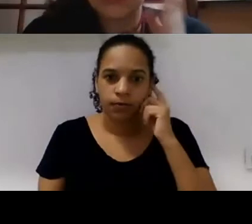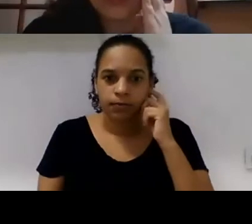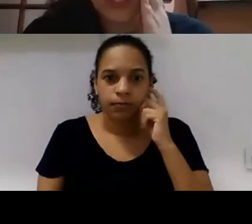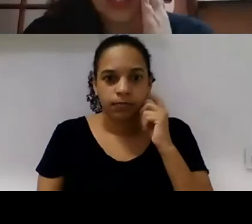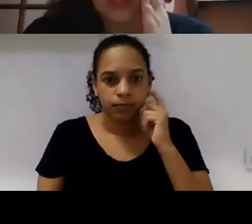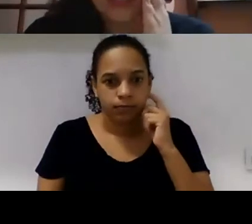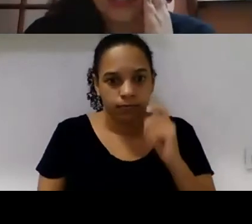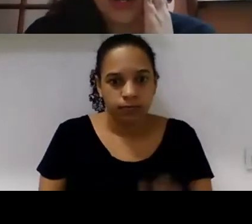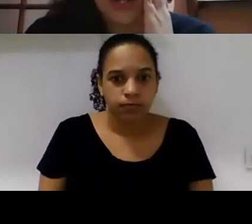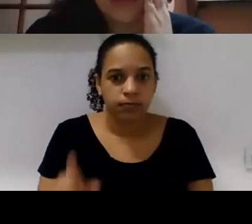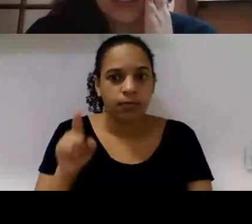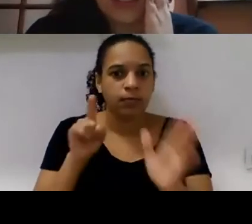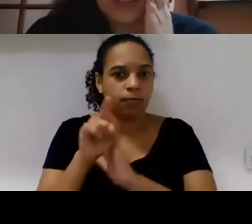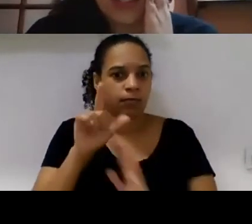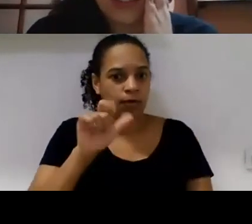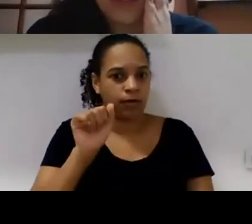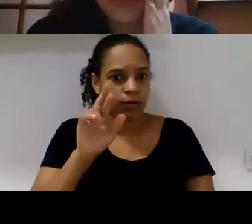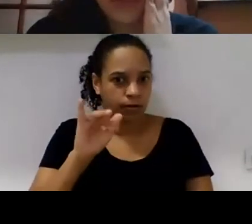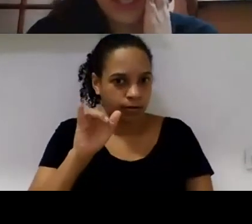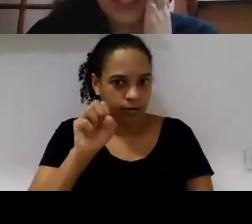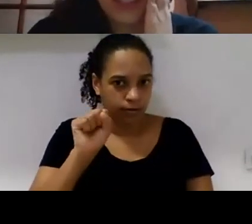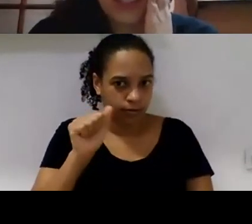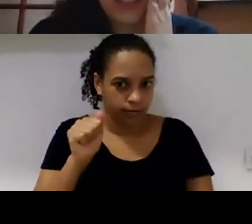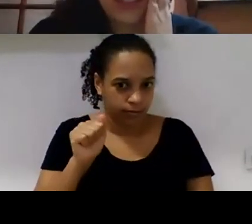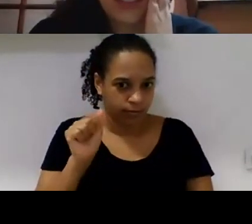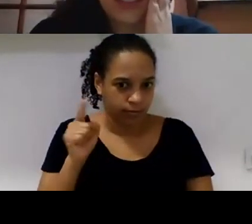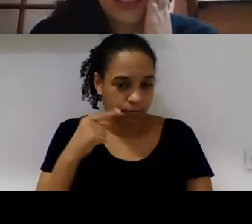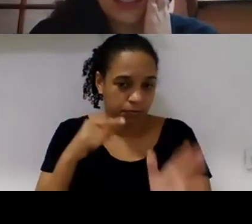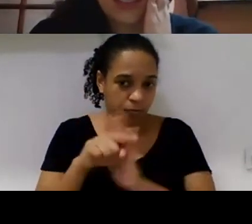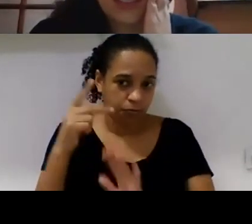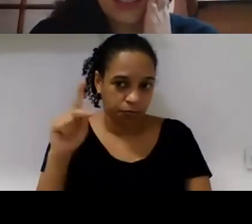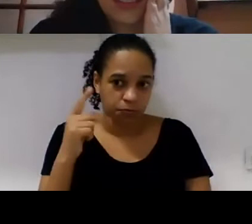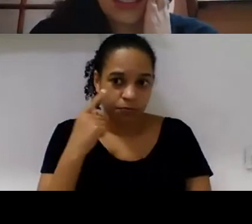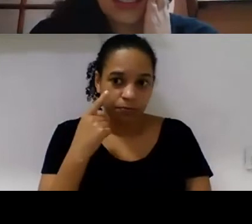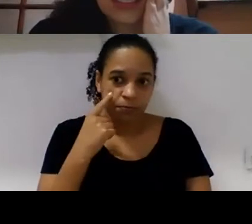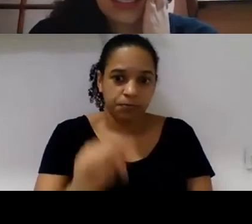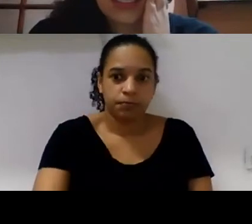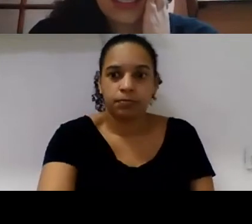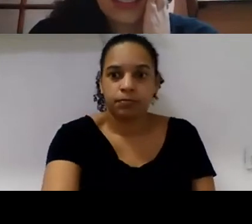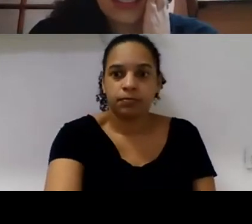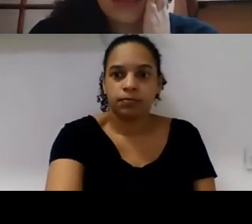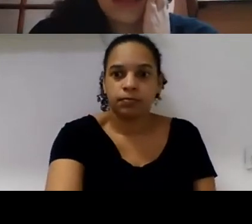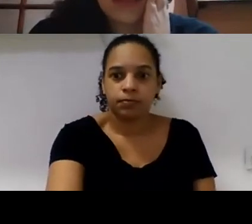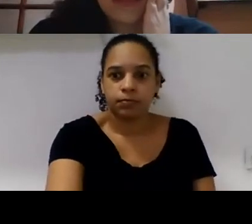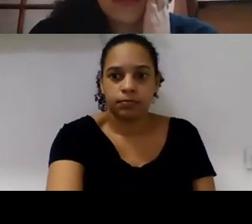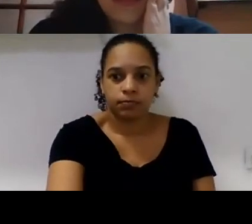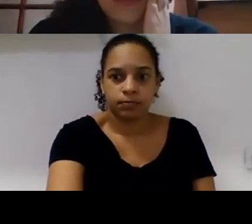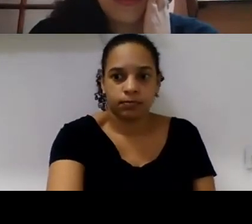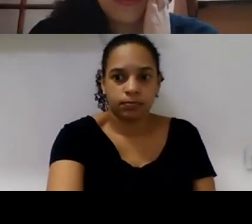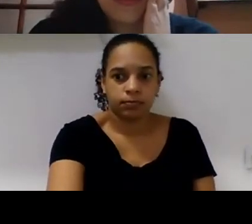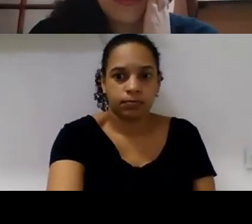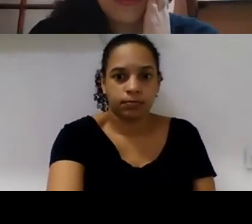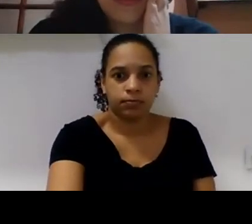Can you share? Because I don't have I don't have them open here. Just a minute. I think I lost them. Sorry, just a